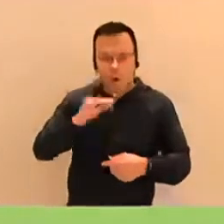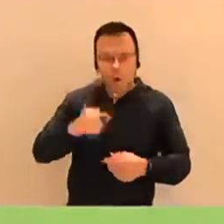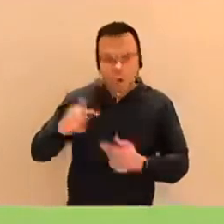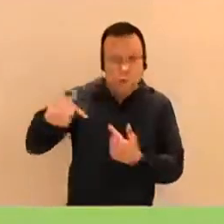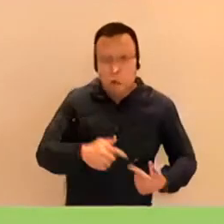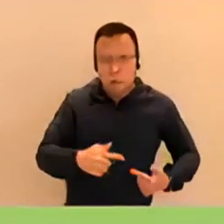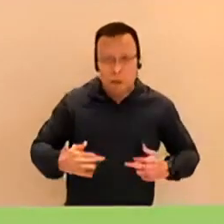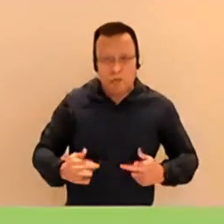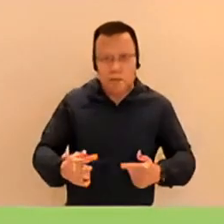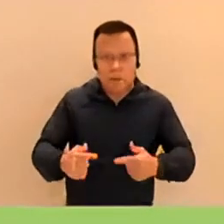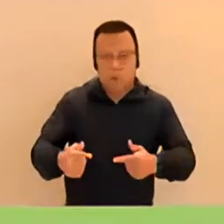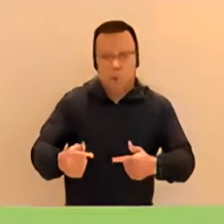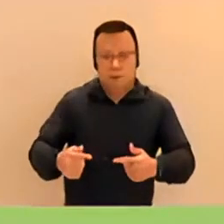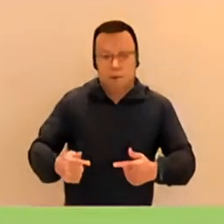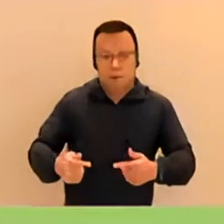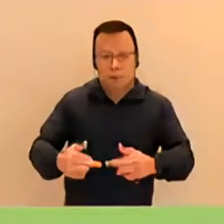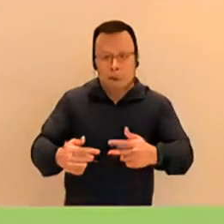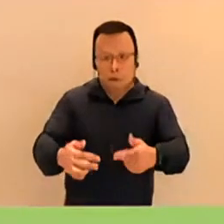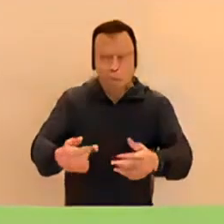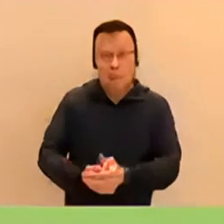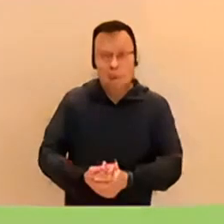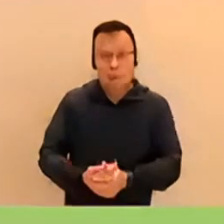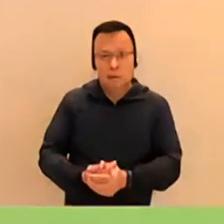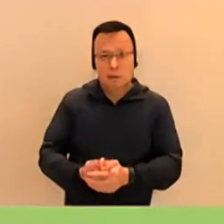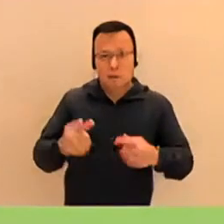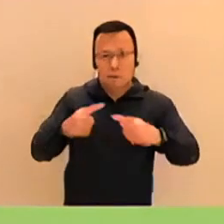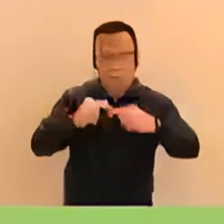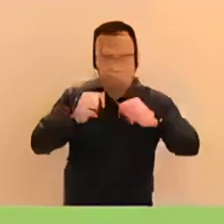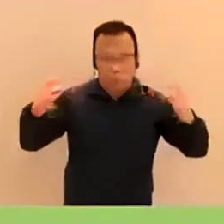comprehensive smart, green, and resilient city strategy,